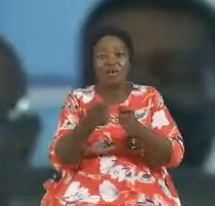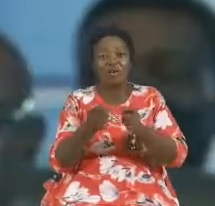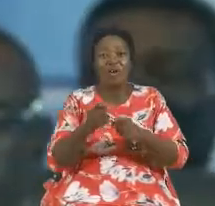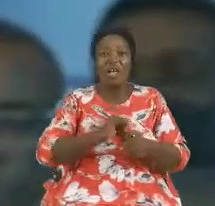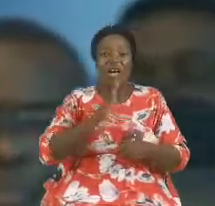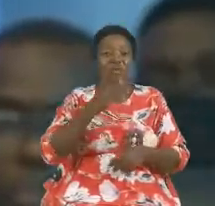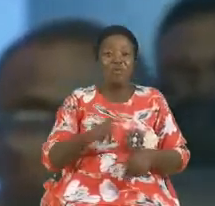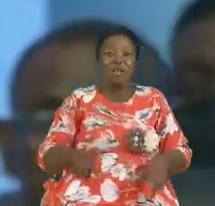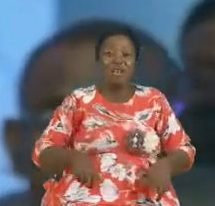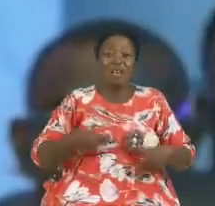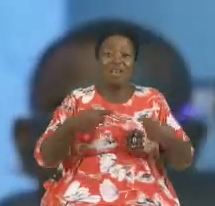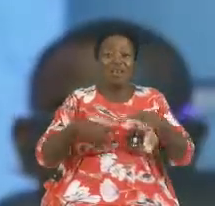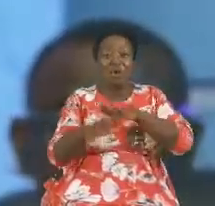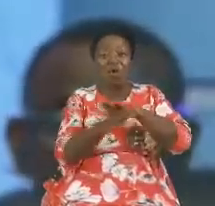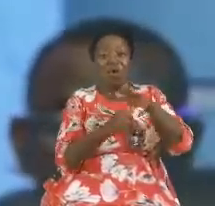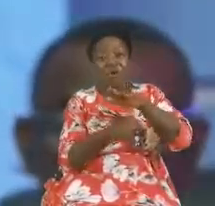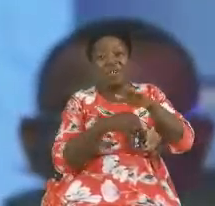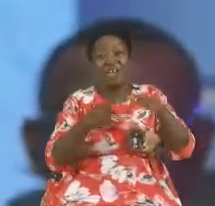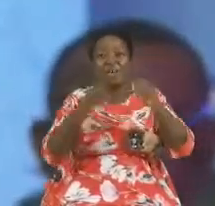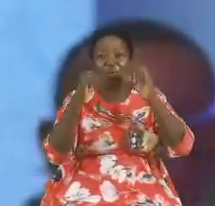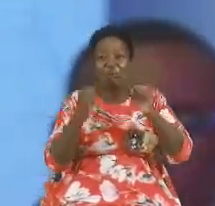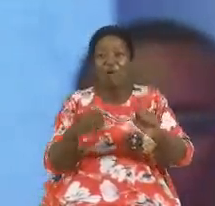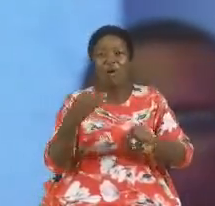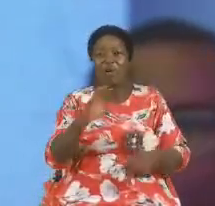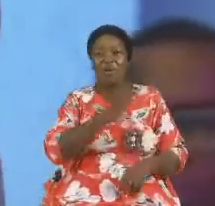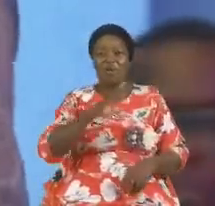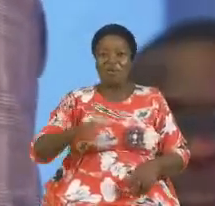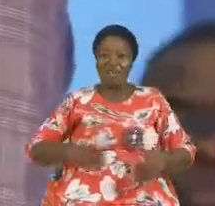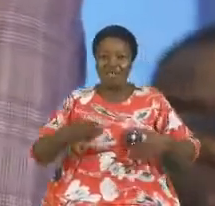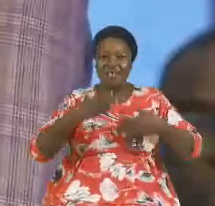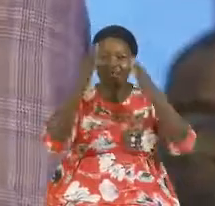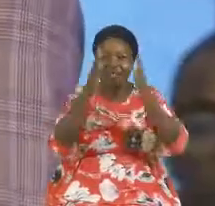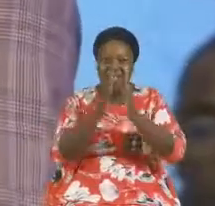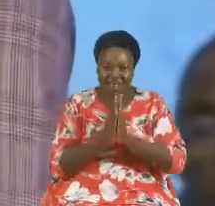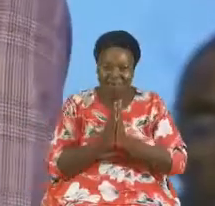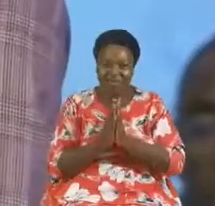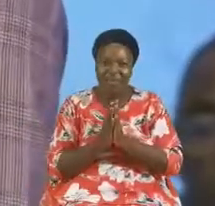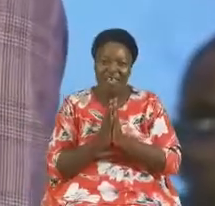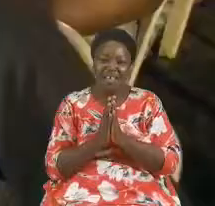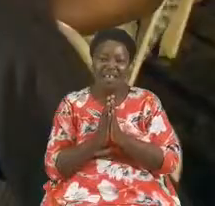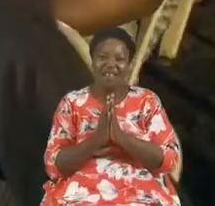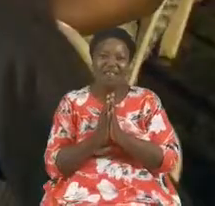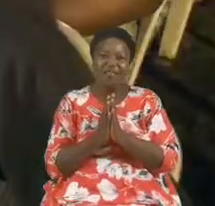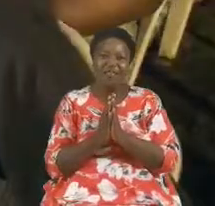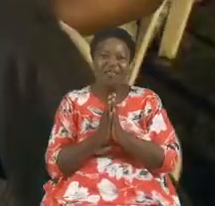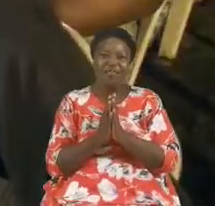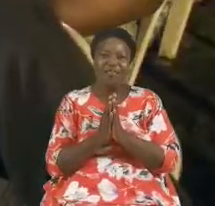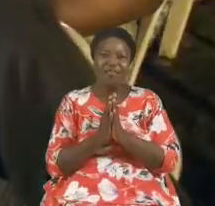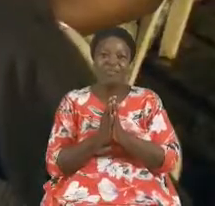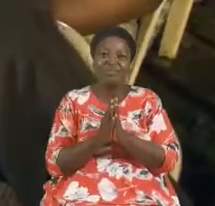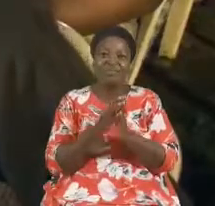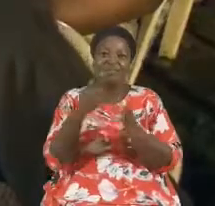thought under control. I'm going to live under the power of Christ. Let me hear your amen.